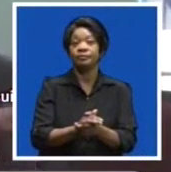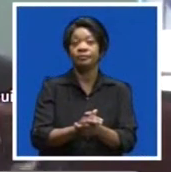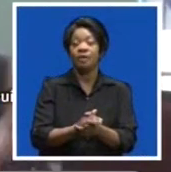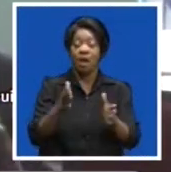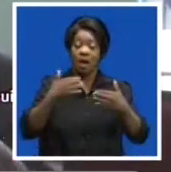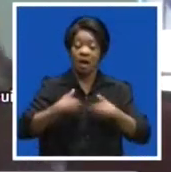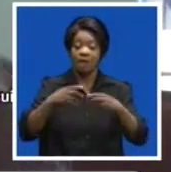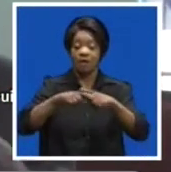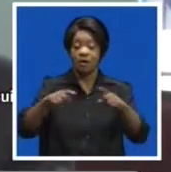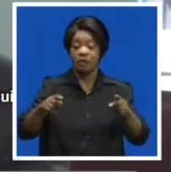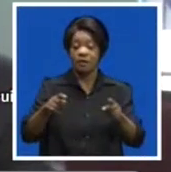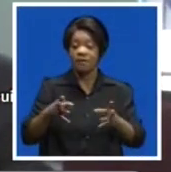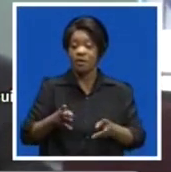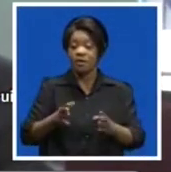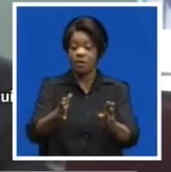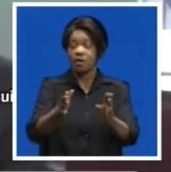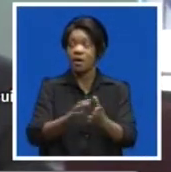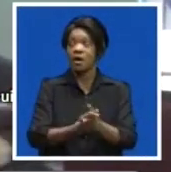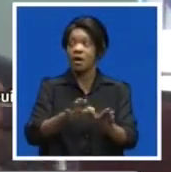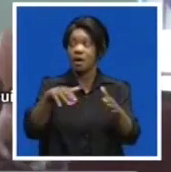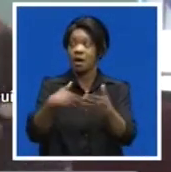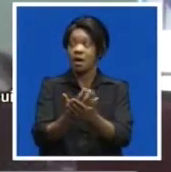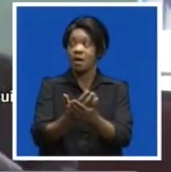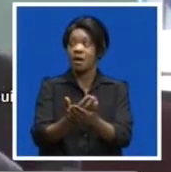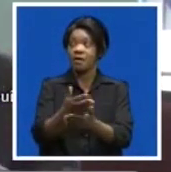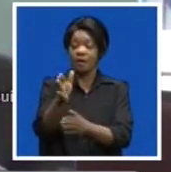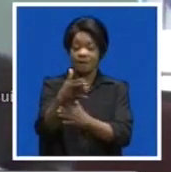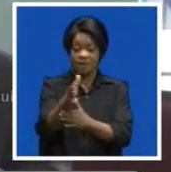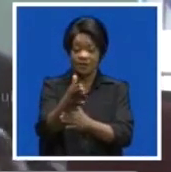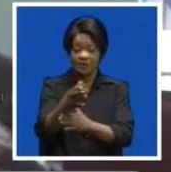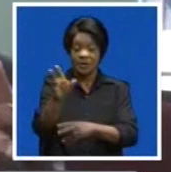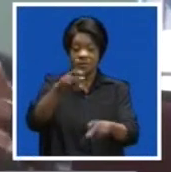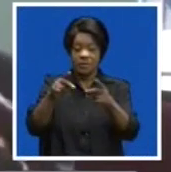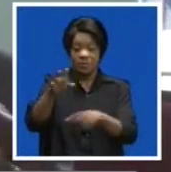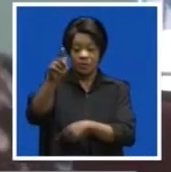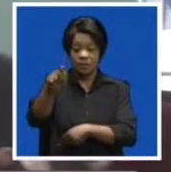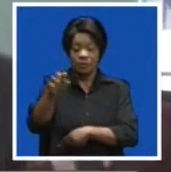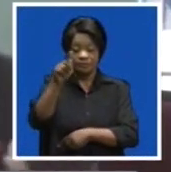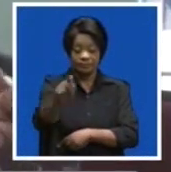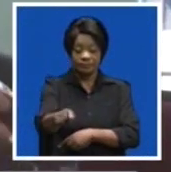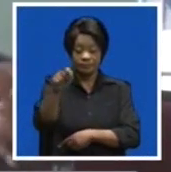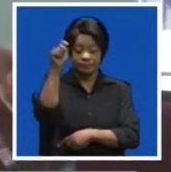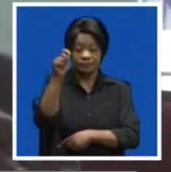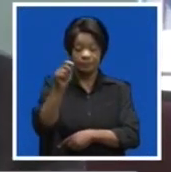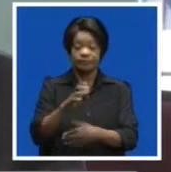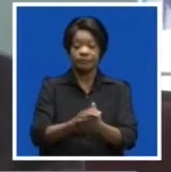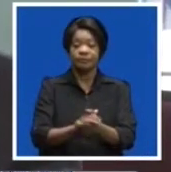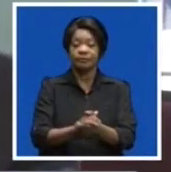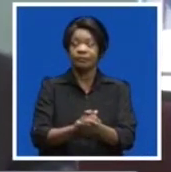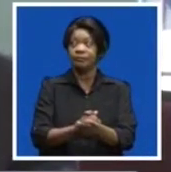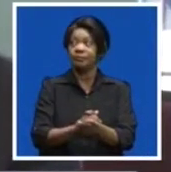umusango ombi uwesabi ilio abana besu bengateka ukufuma pali ilisa bilya na